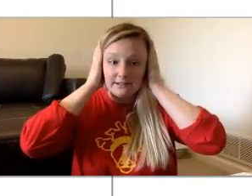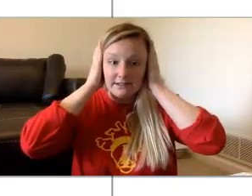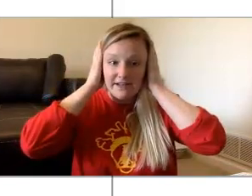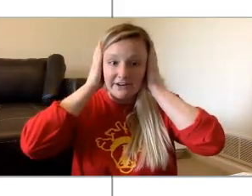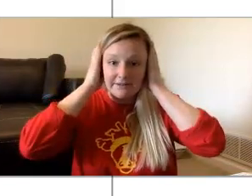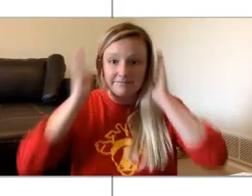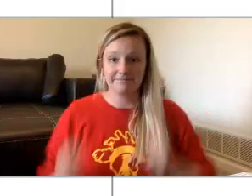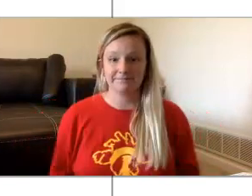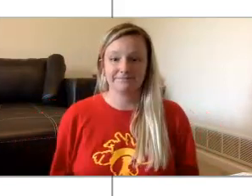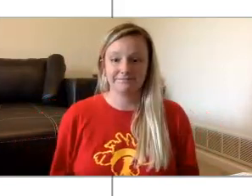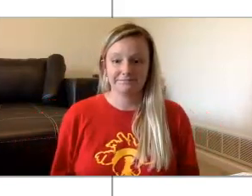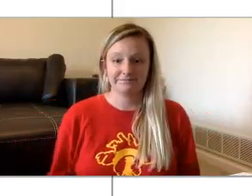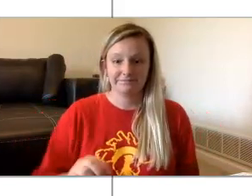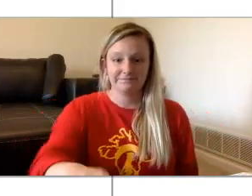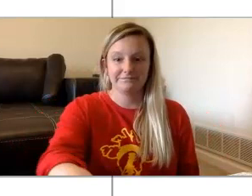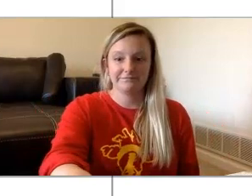Cover.